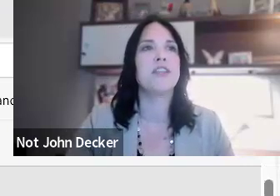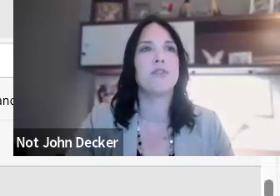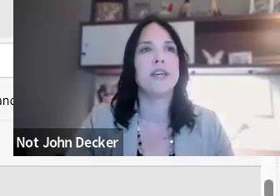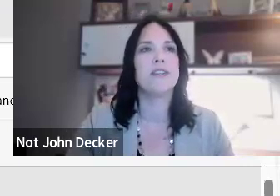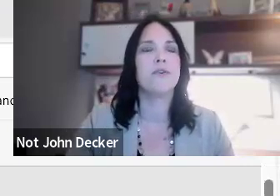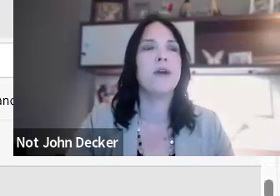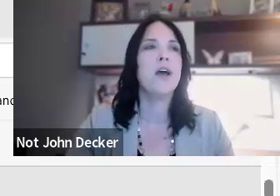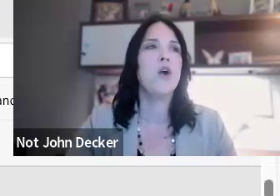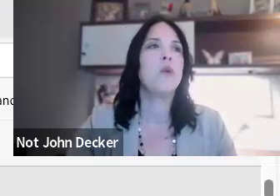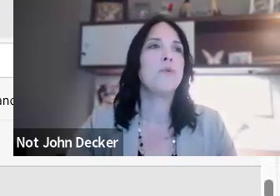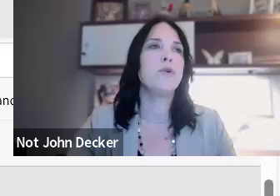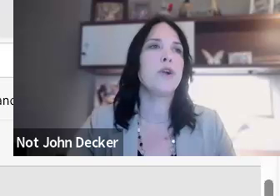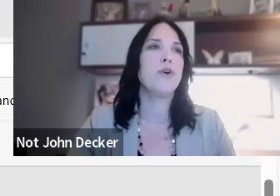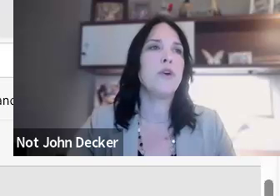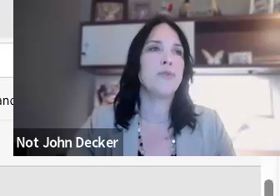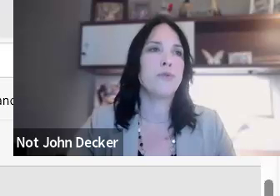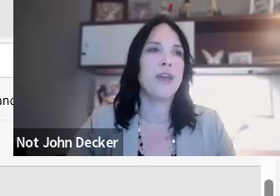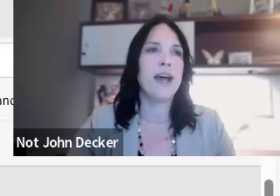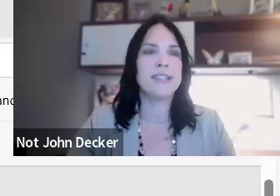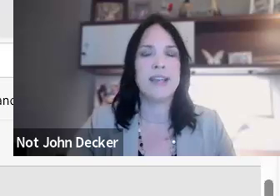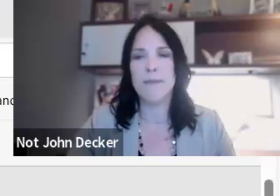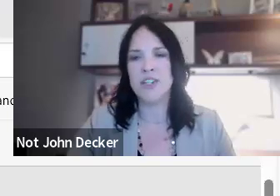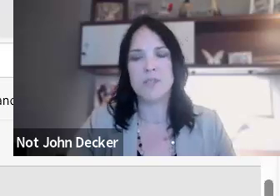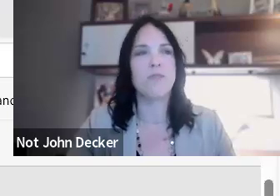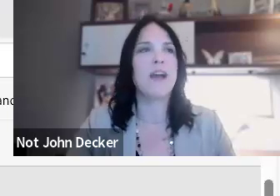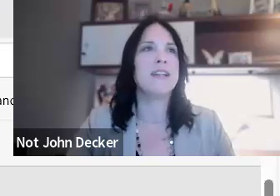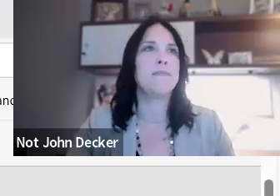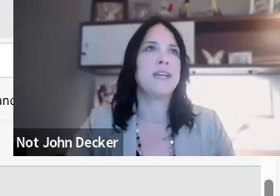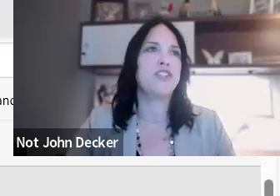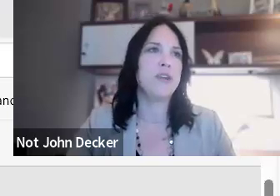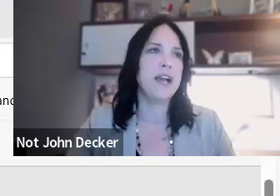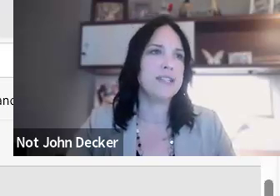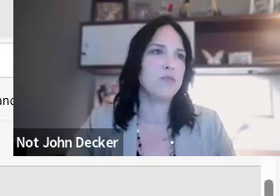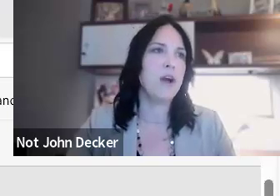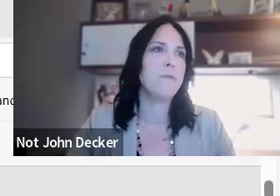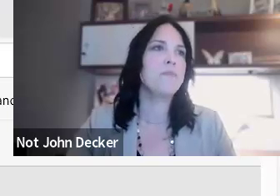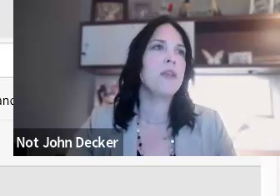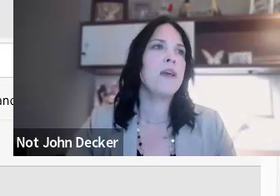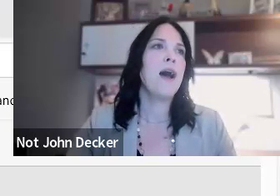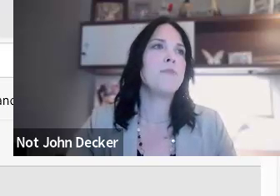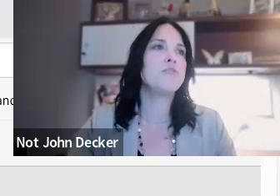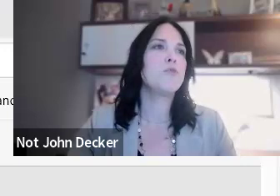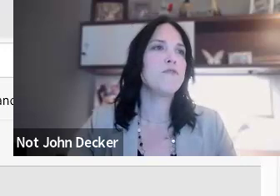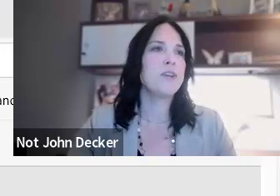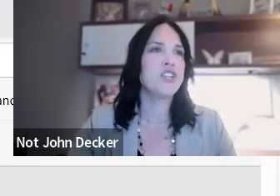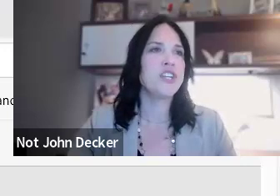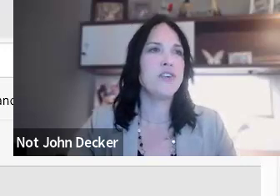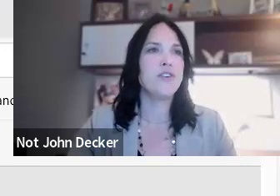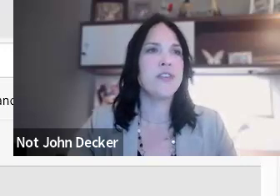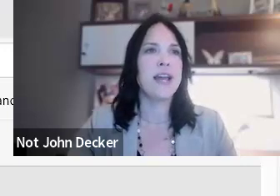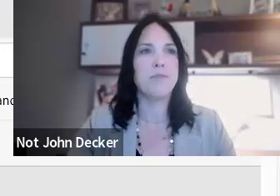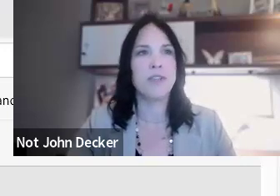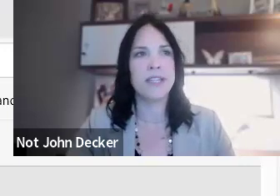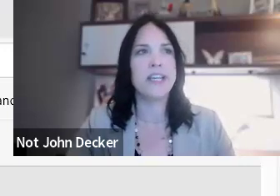13th, and then May 30th. So we will go through that and just provide an update to you guys as well. There's some more